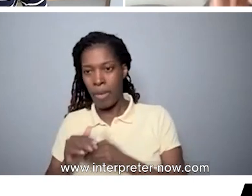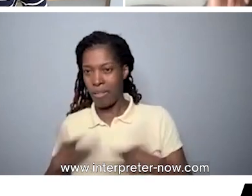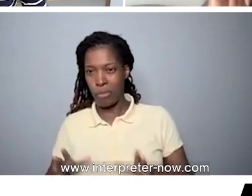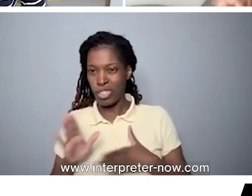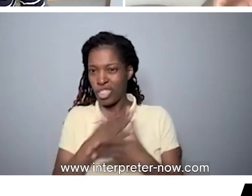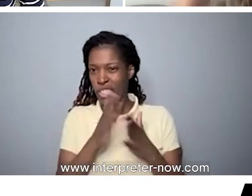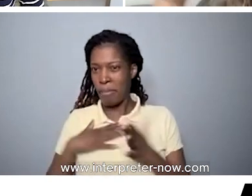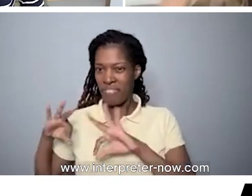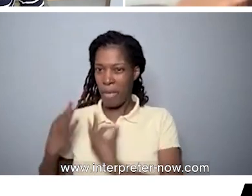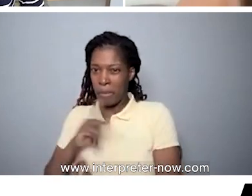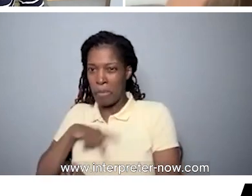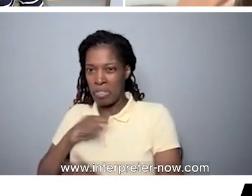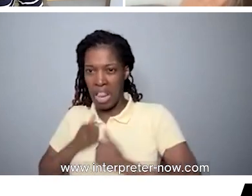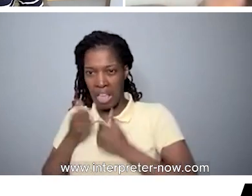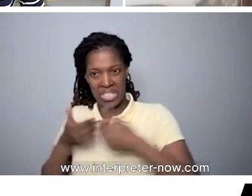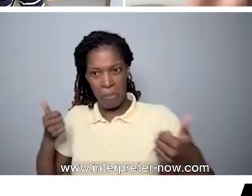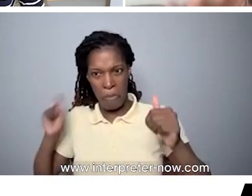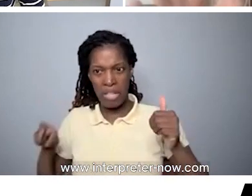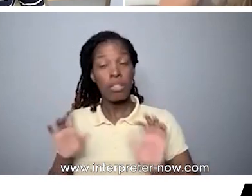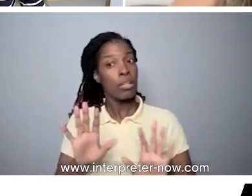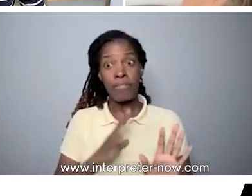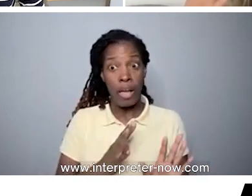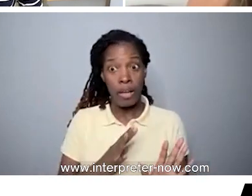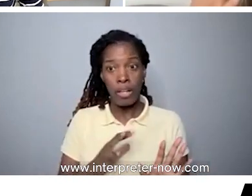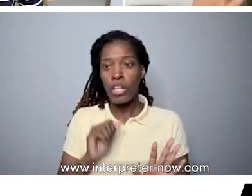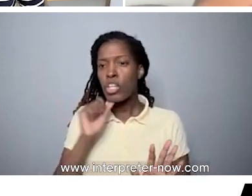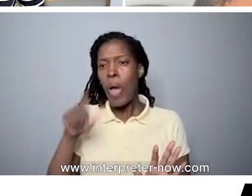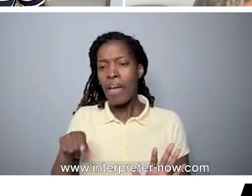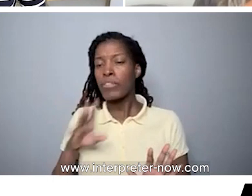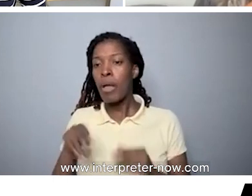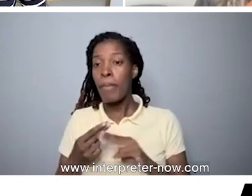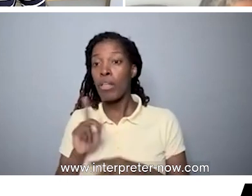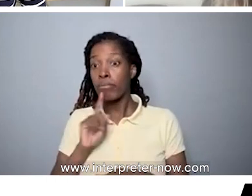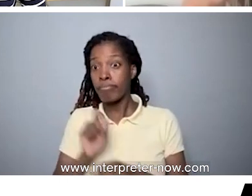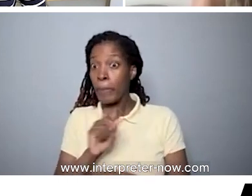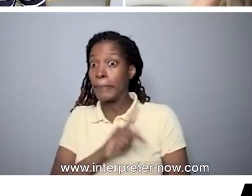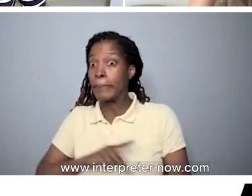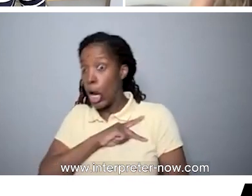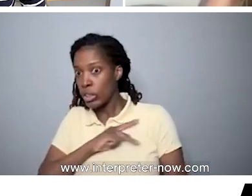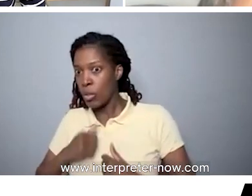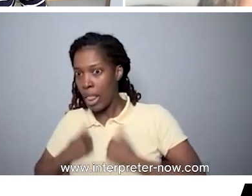want to show up, like, I don't know anything about my personal life. And again, you don't have to be talking about your actual personal life,